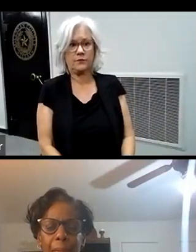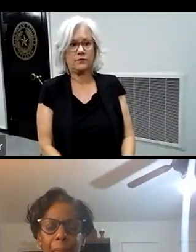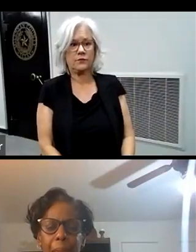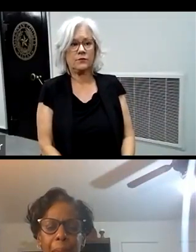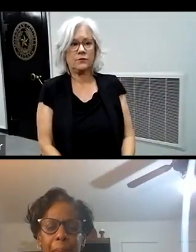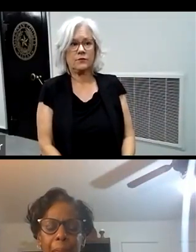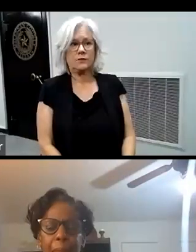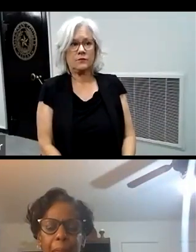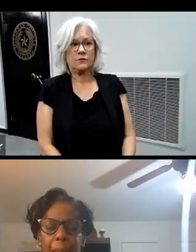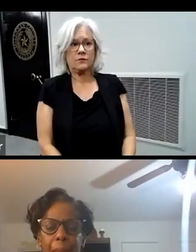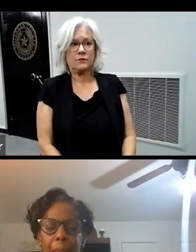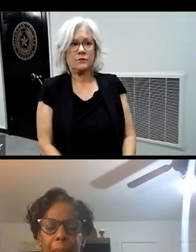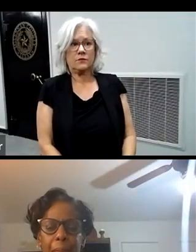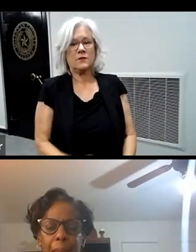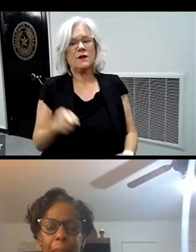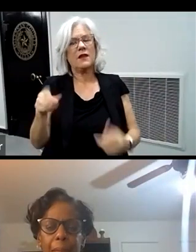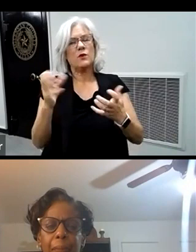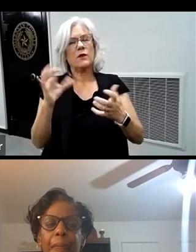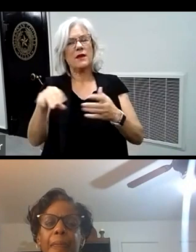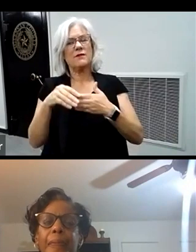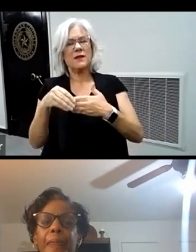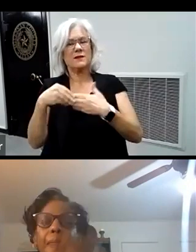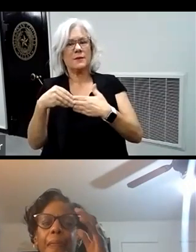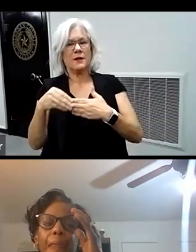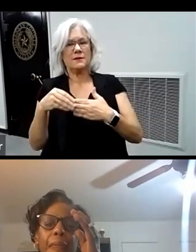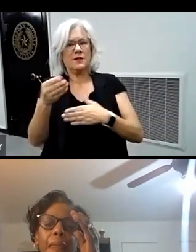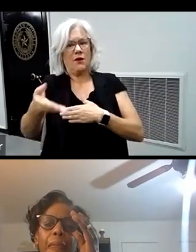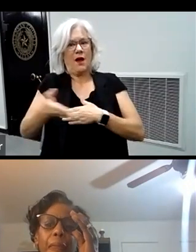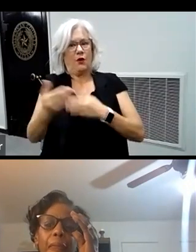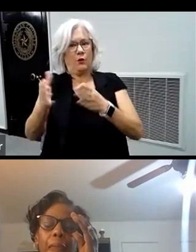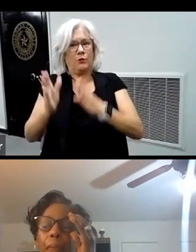Any Just know they questions? want that flexibility.